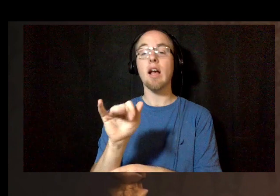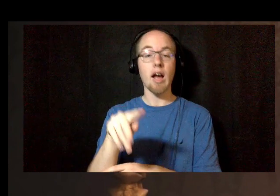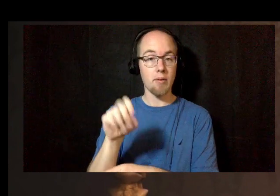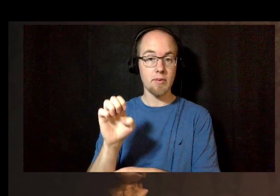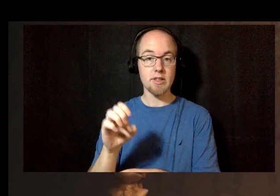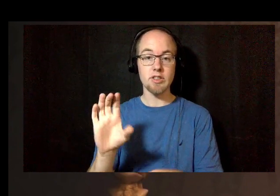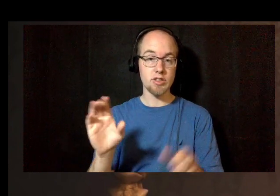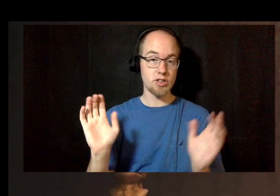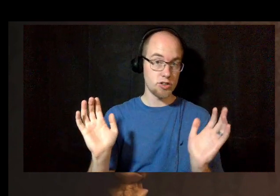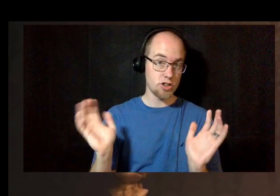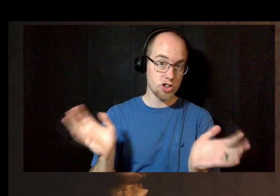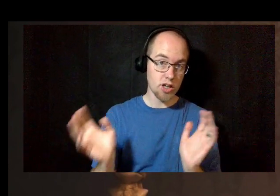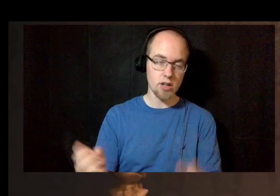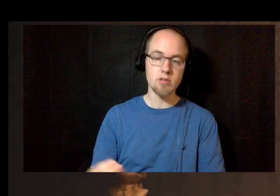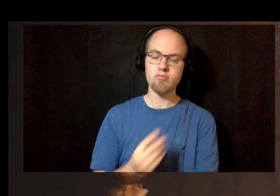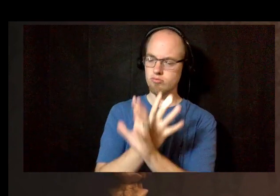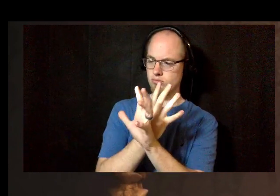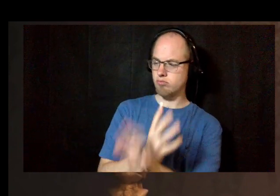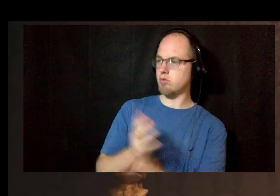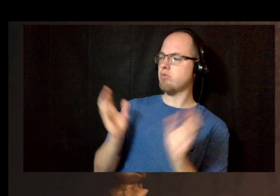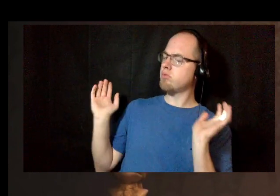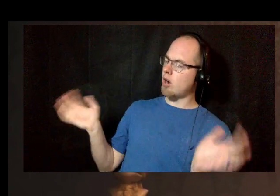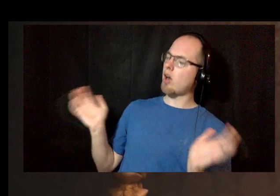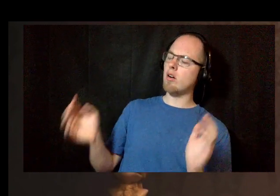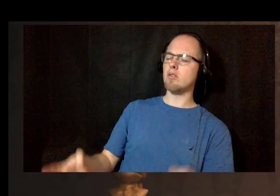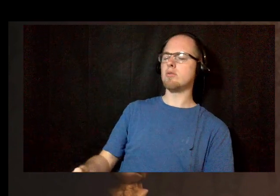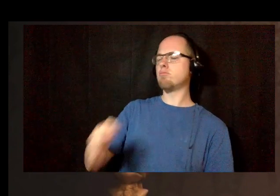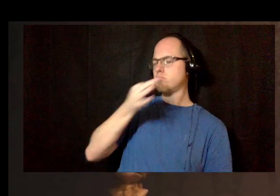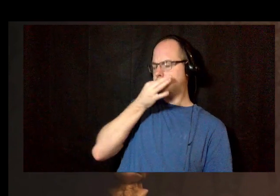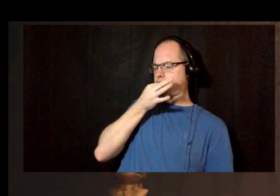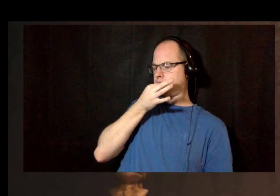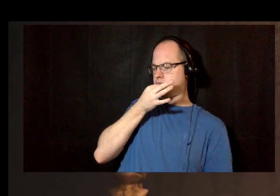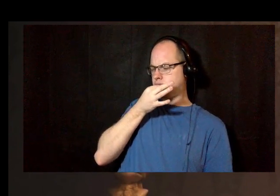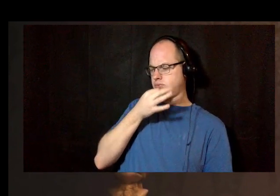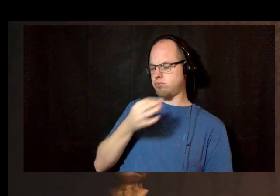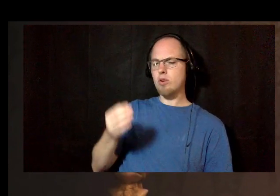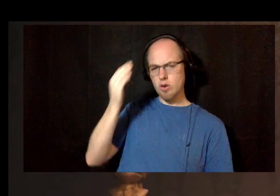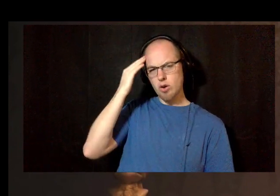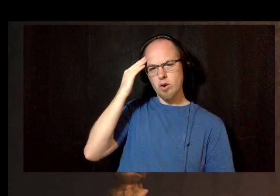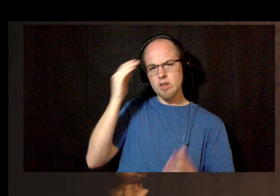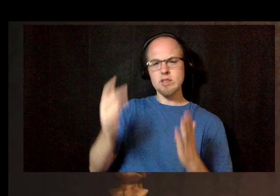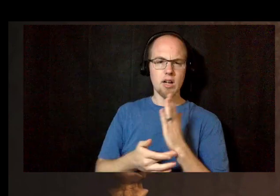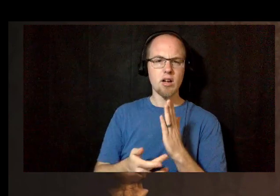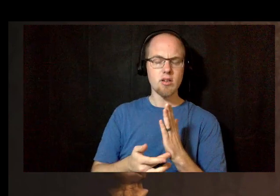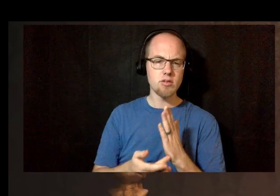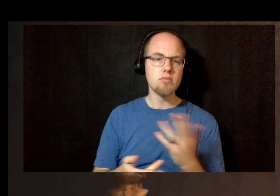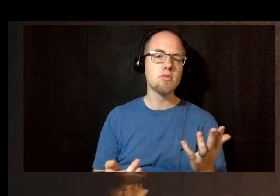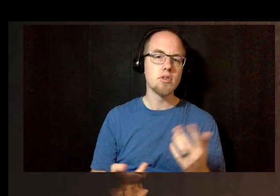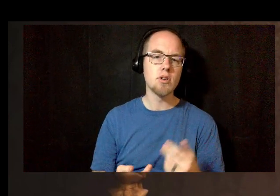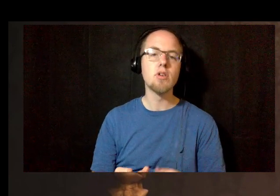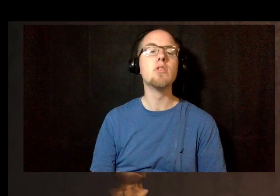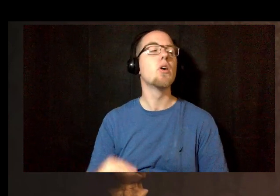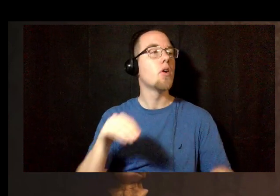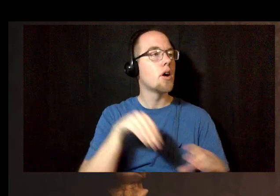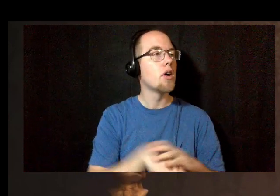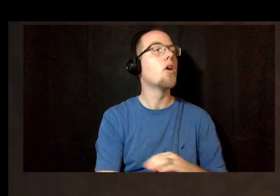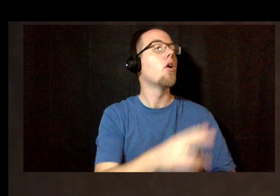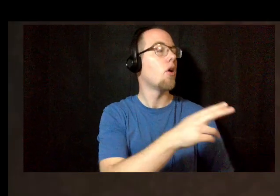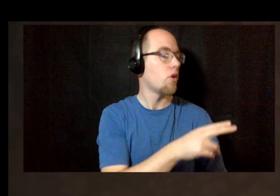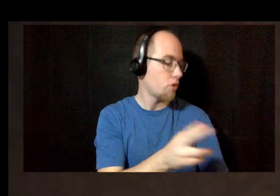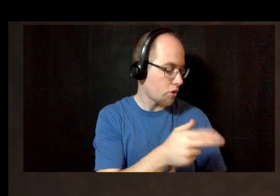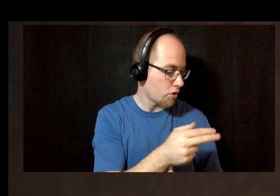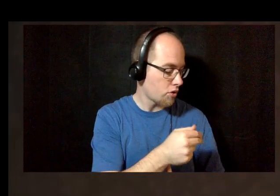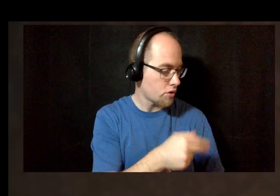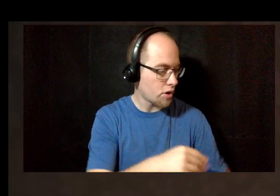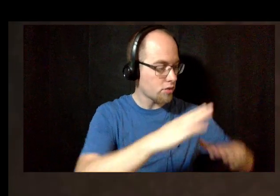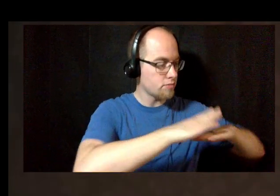so technologically savvy despite his fucking baffling text message style. So Morgan checks into a hotel, cracks open his laptop